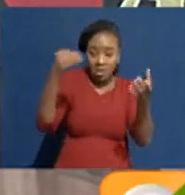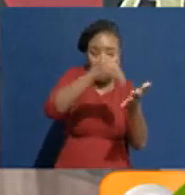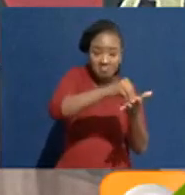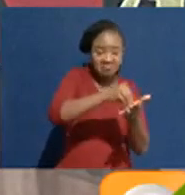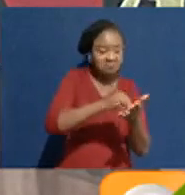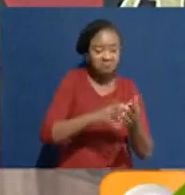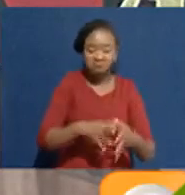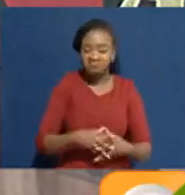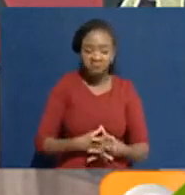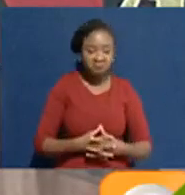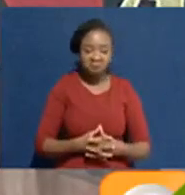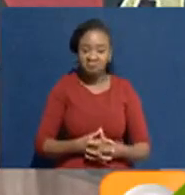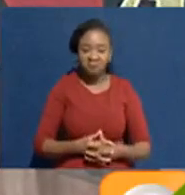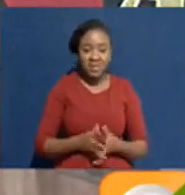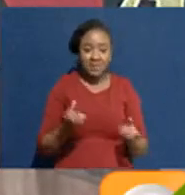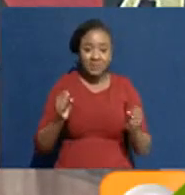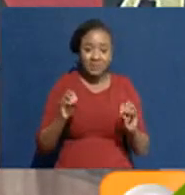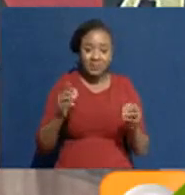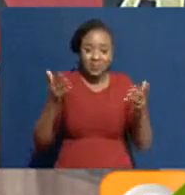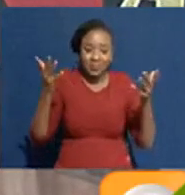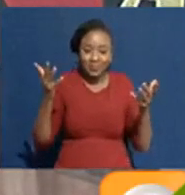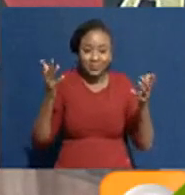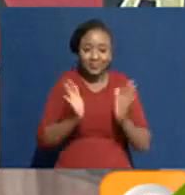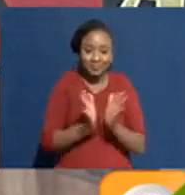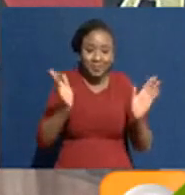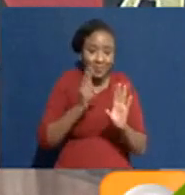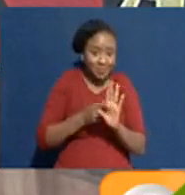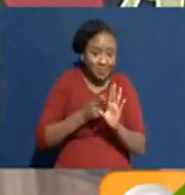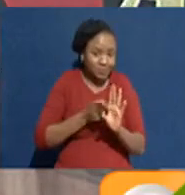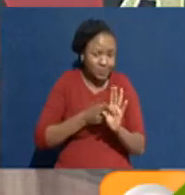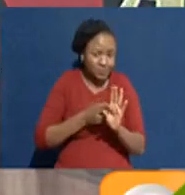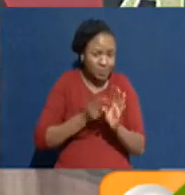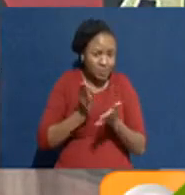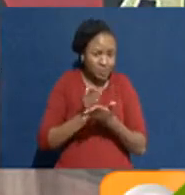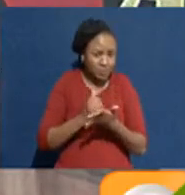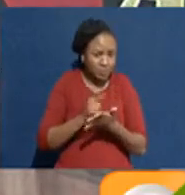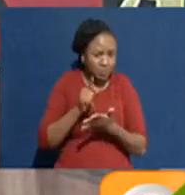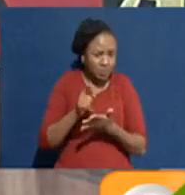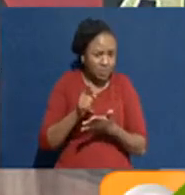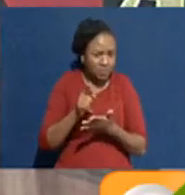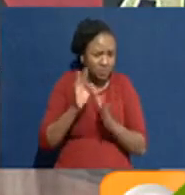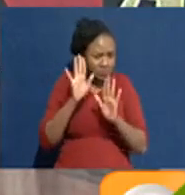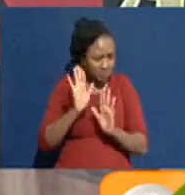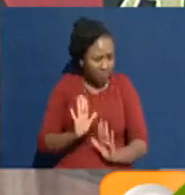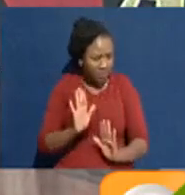none of those views. So, did the public participation session really